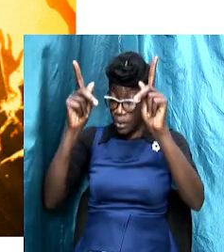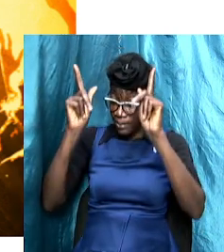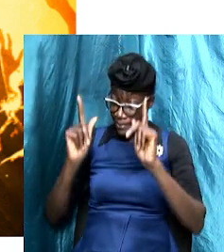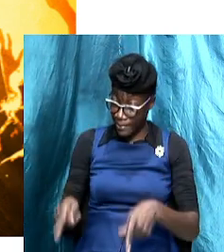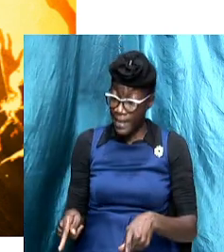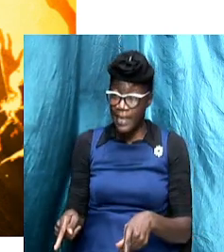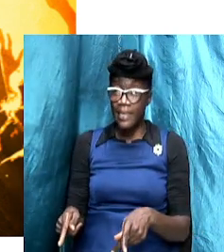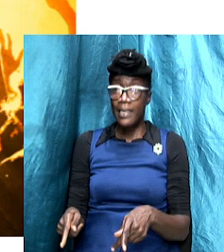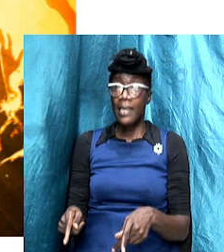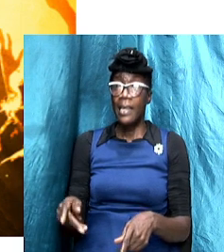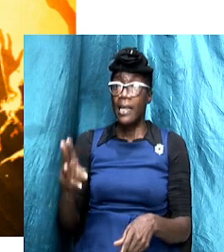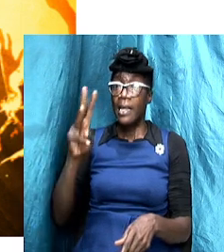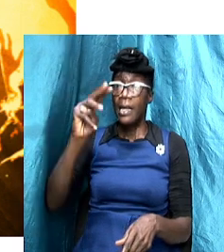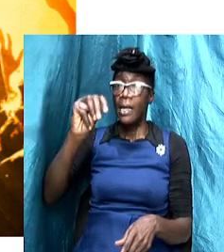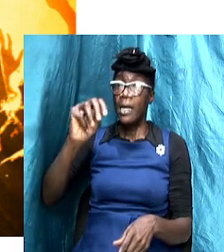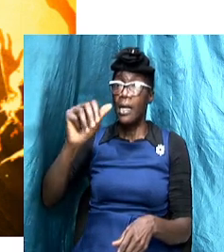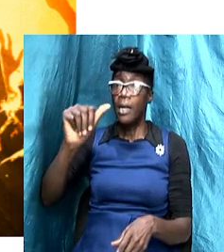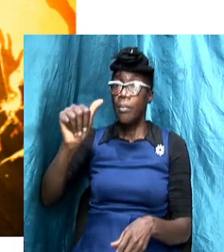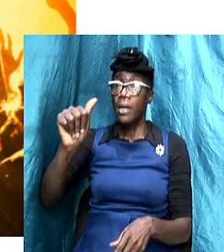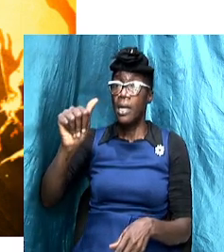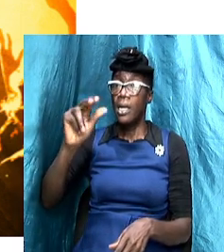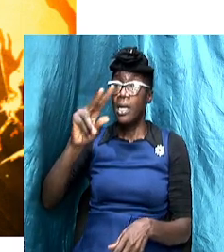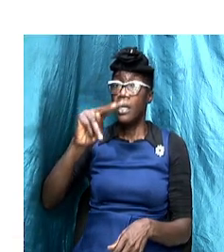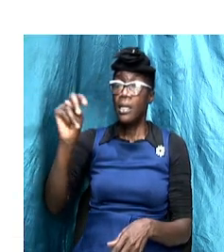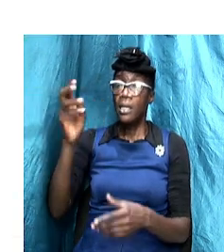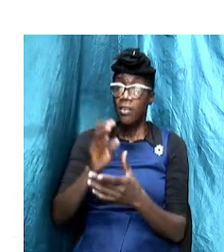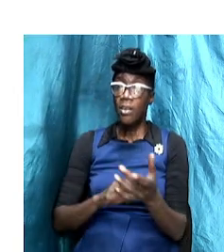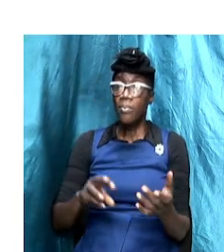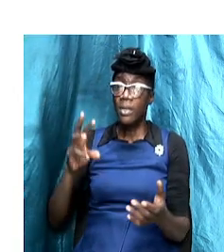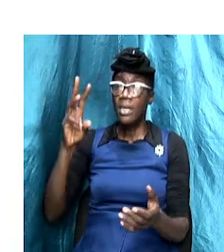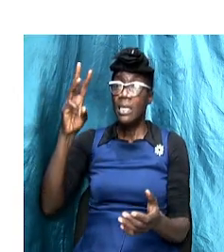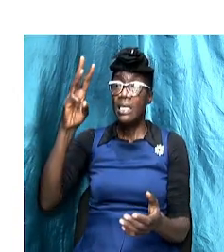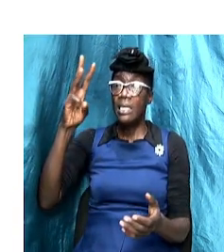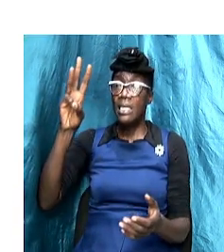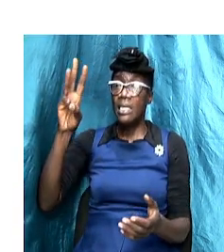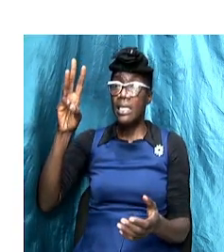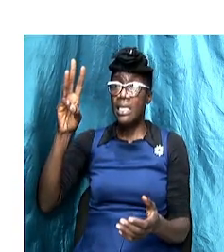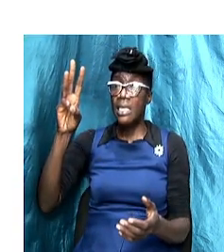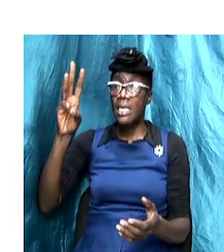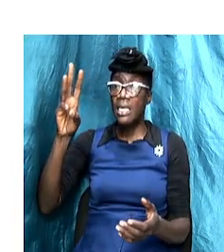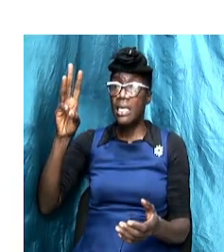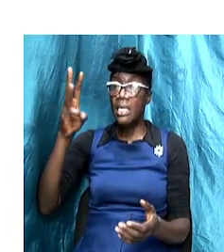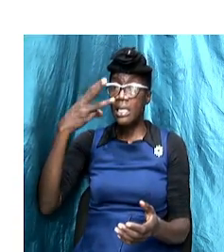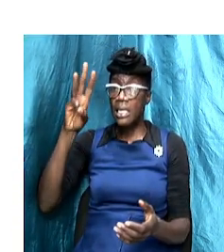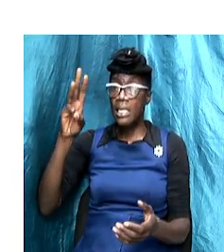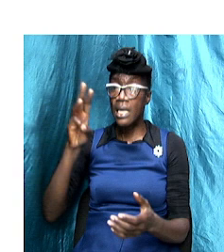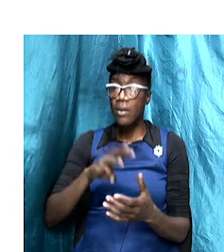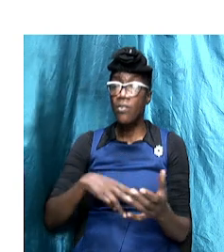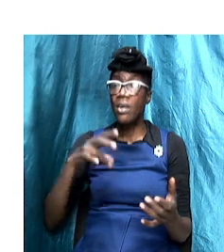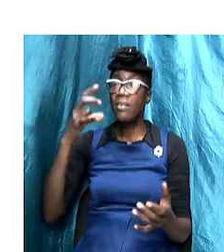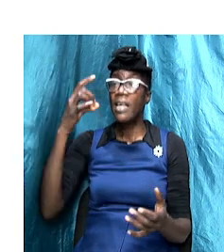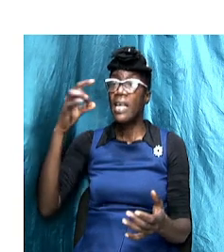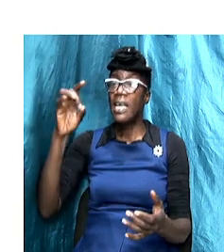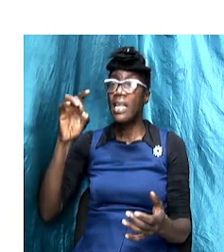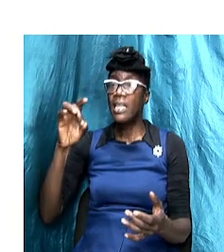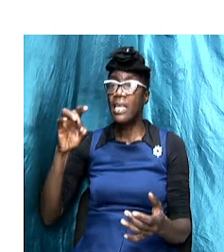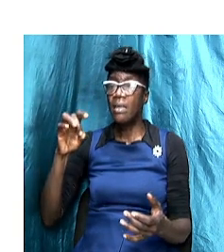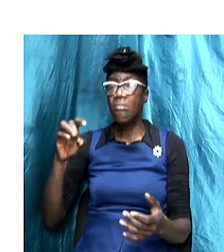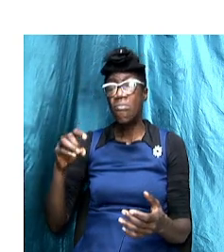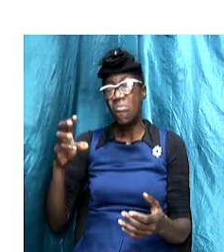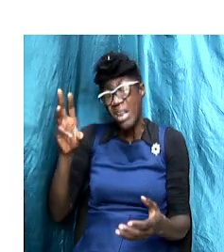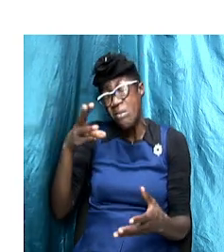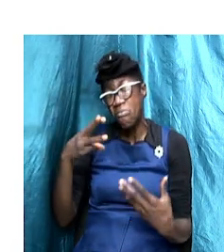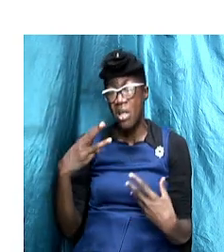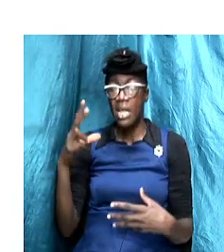18 to 19. And you know the funny thing about it, let's just look at verse 13, said, when Jesus came into